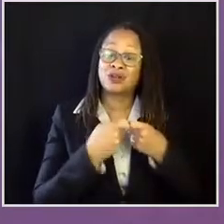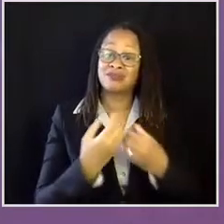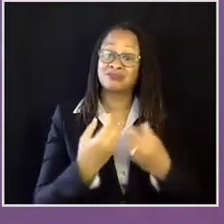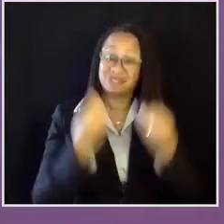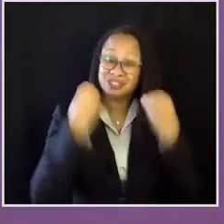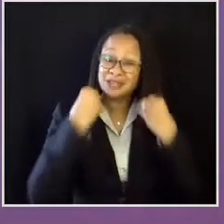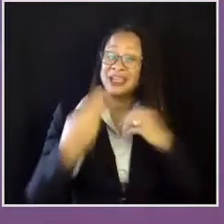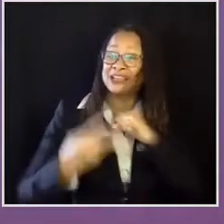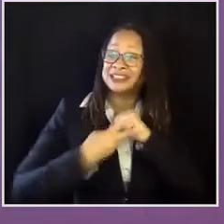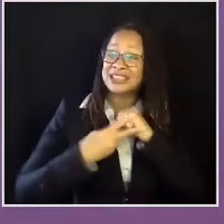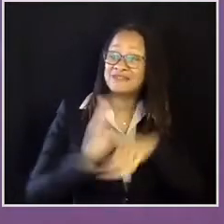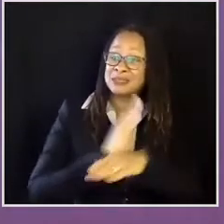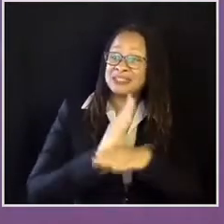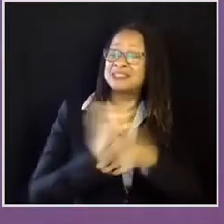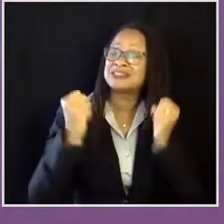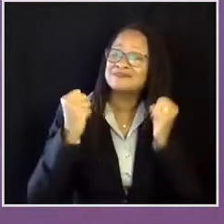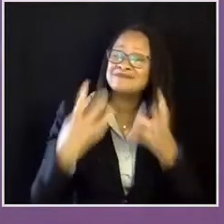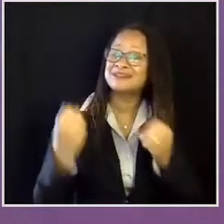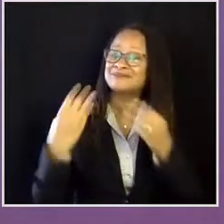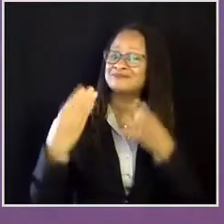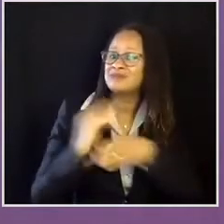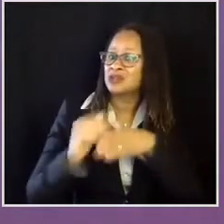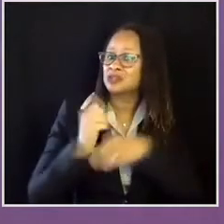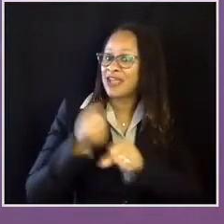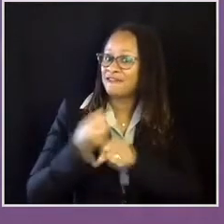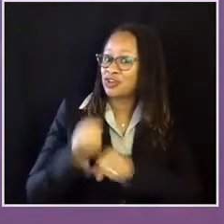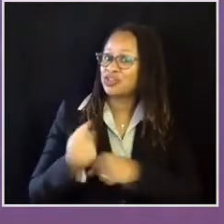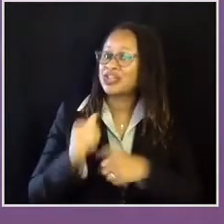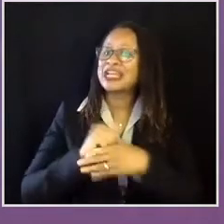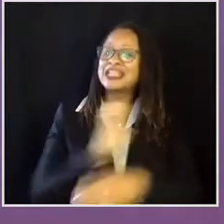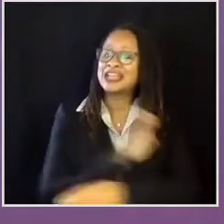of dollars a year in energy cost.